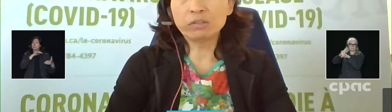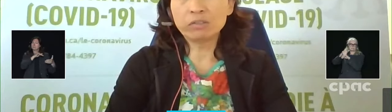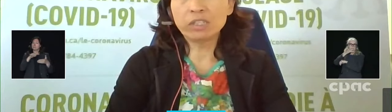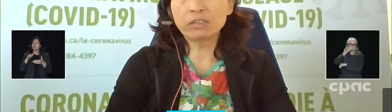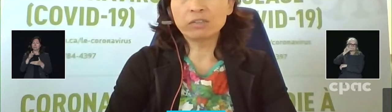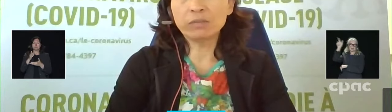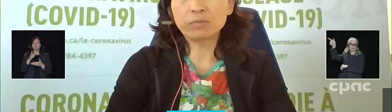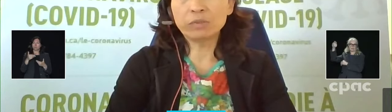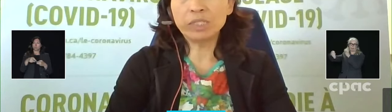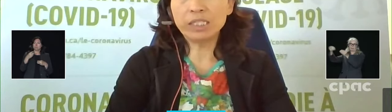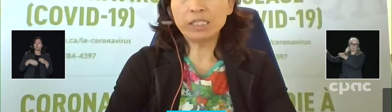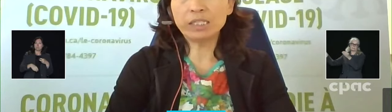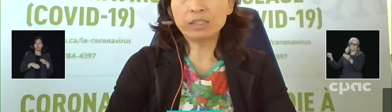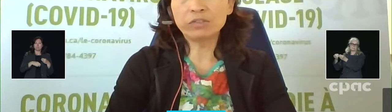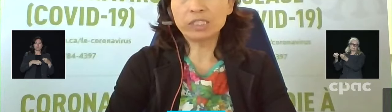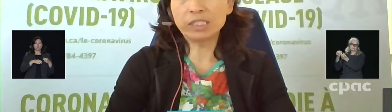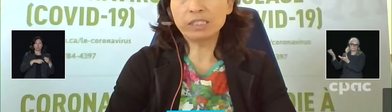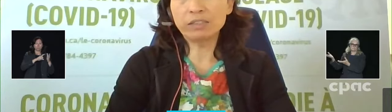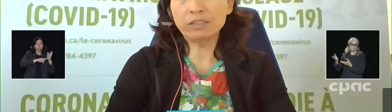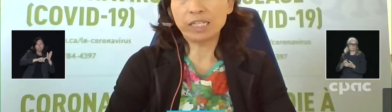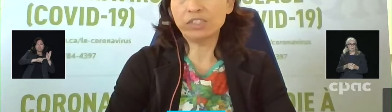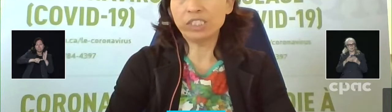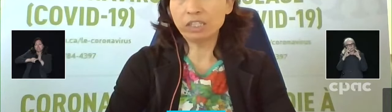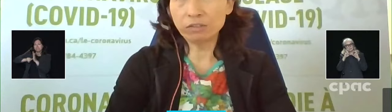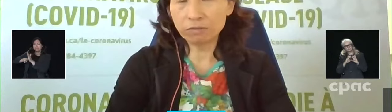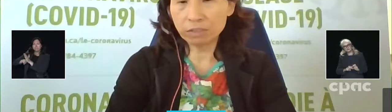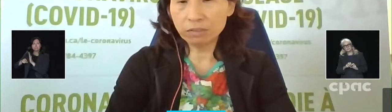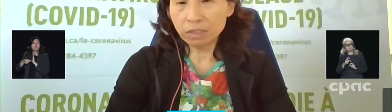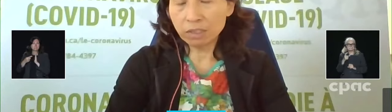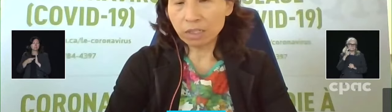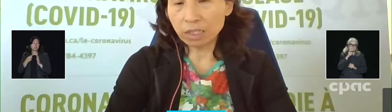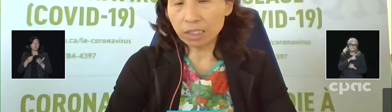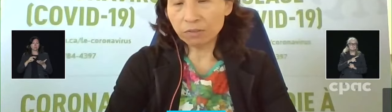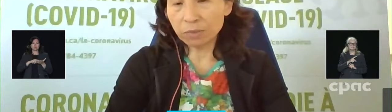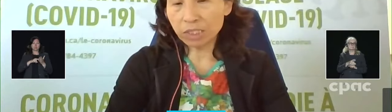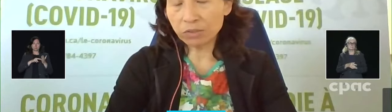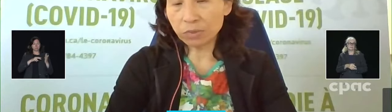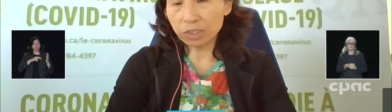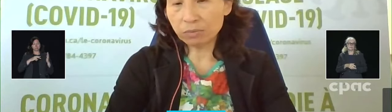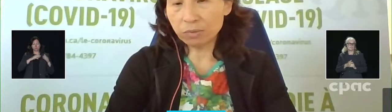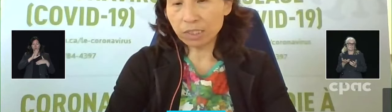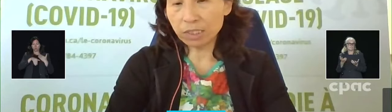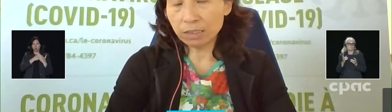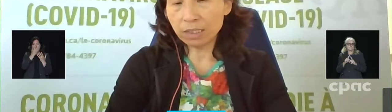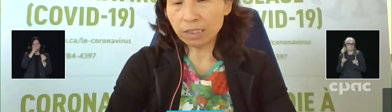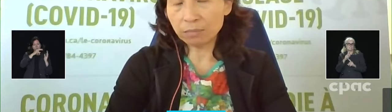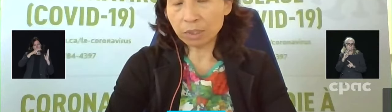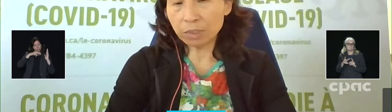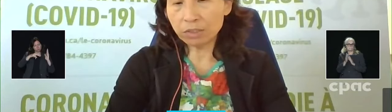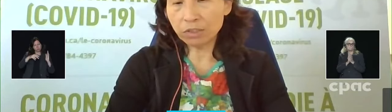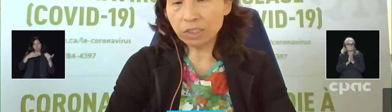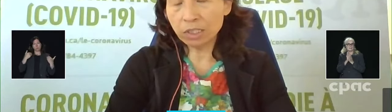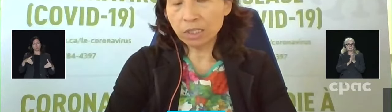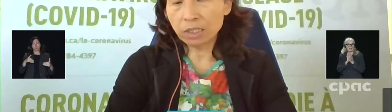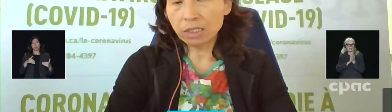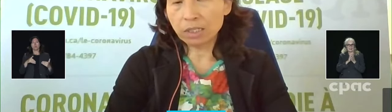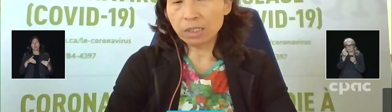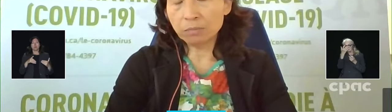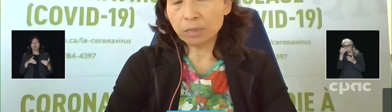to do, so it would be interesting to actually go through the information once we see it